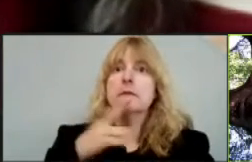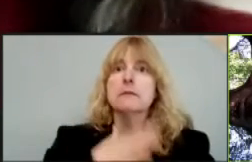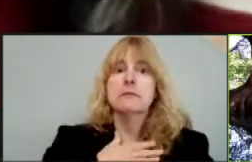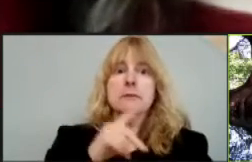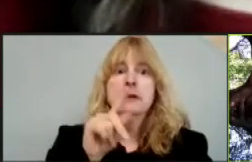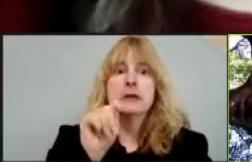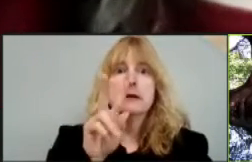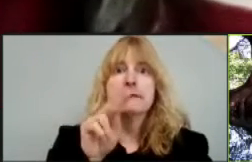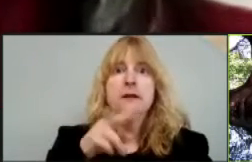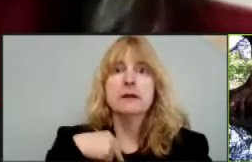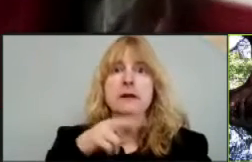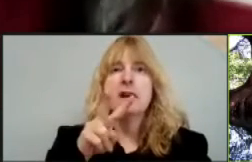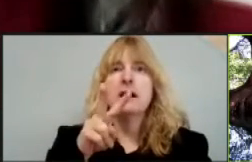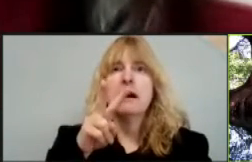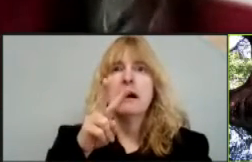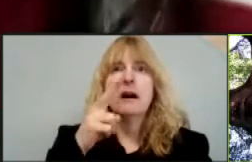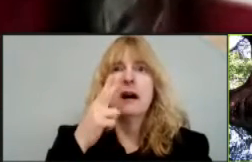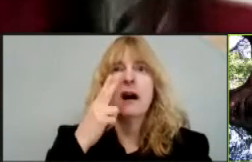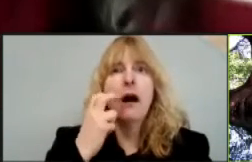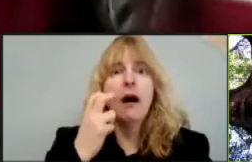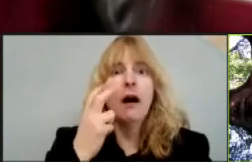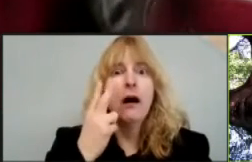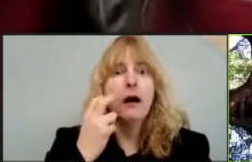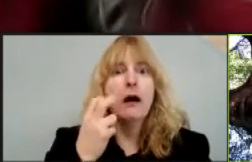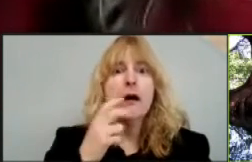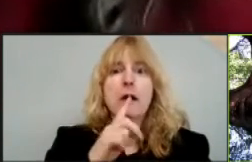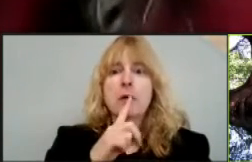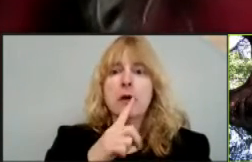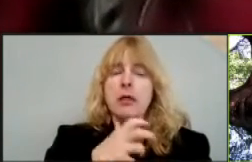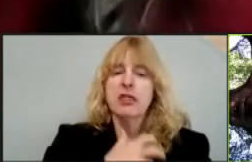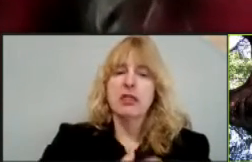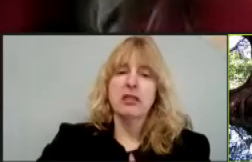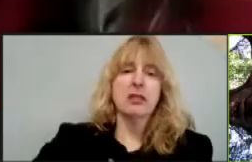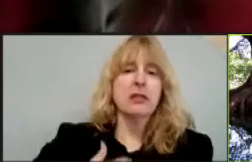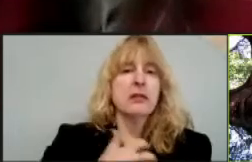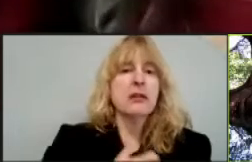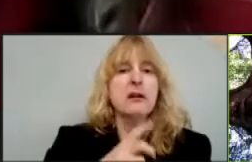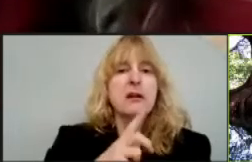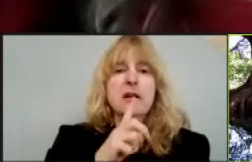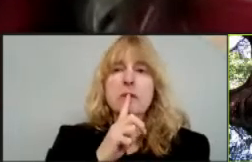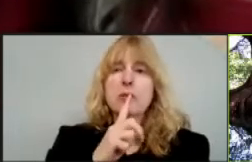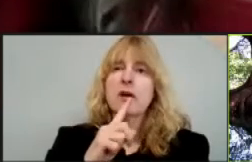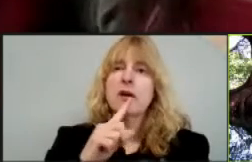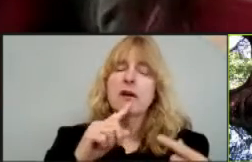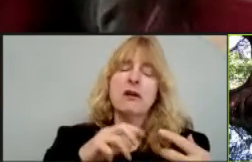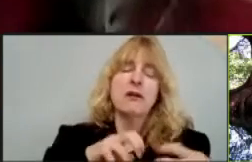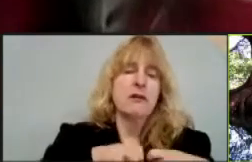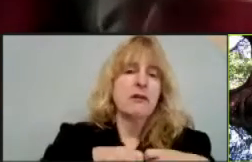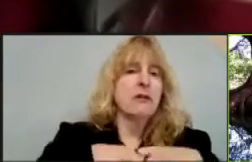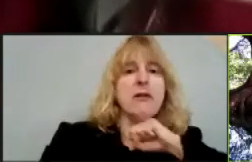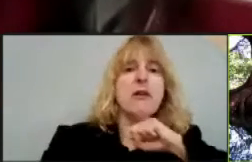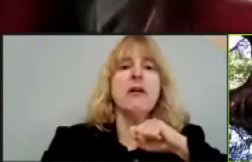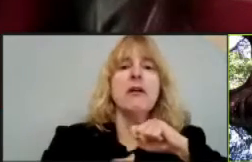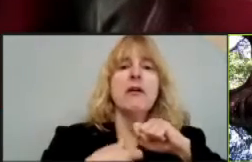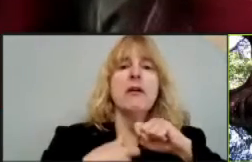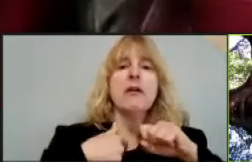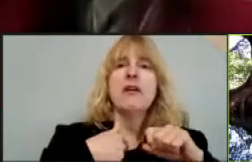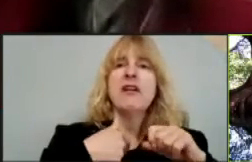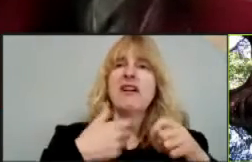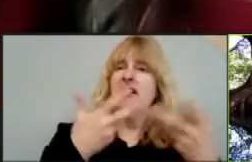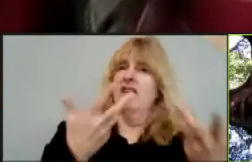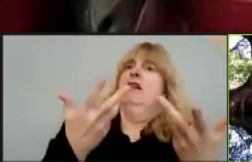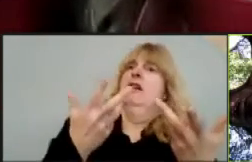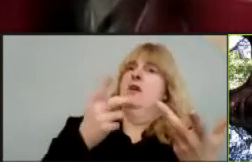and disgust and quite frankly, in pain to see the riots that were occurring in our nation's capital.